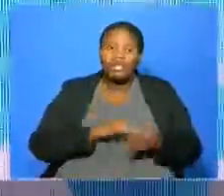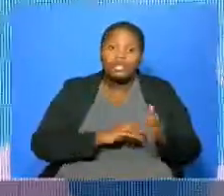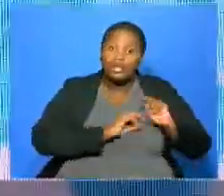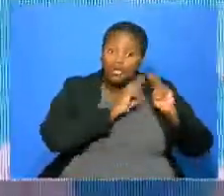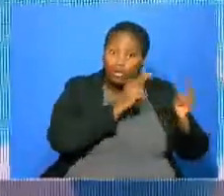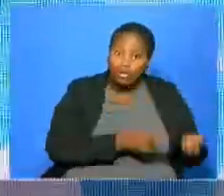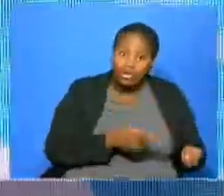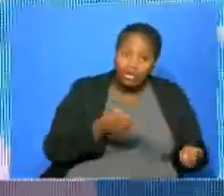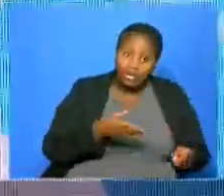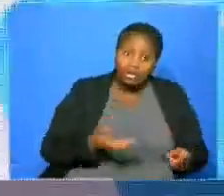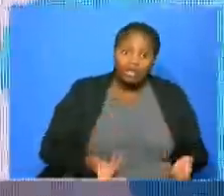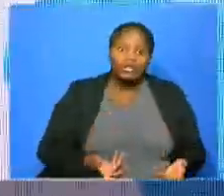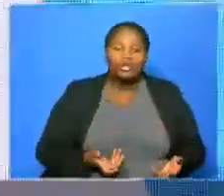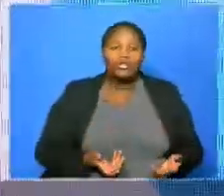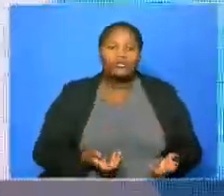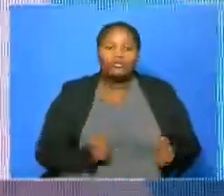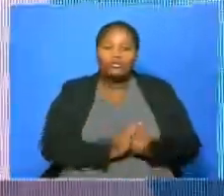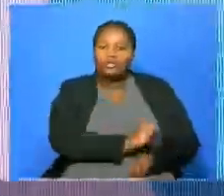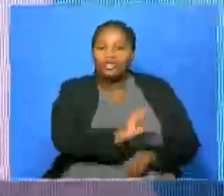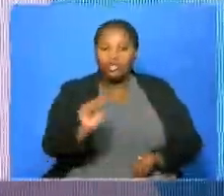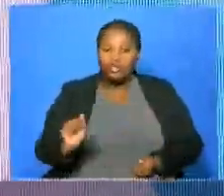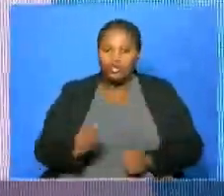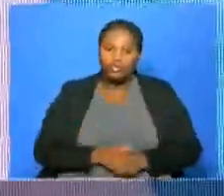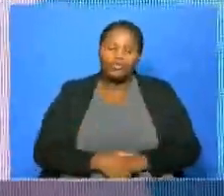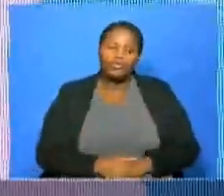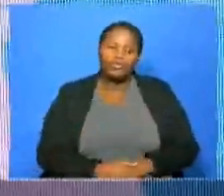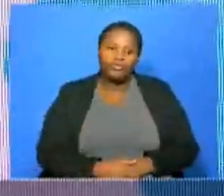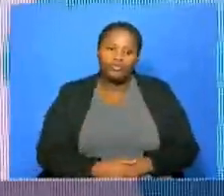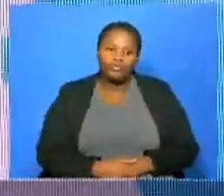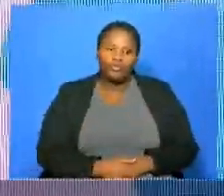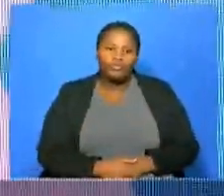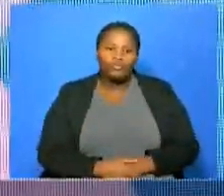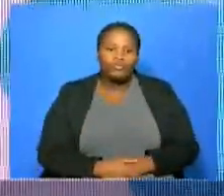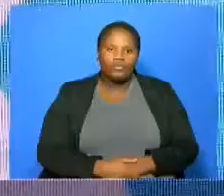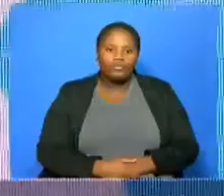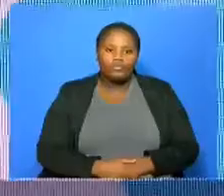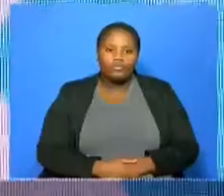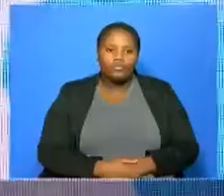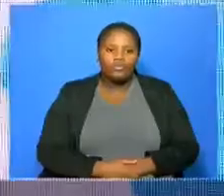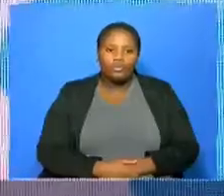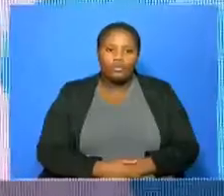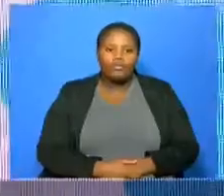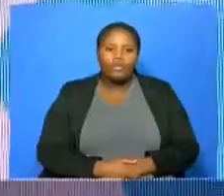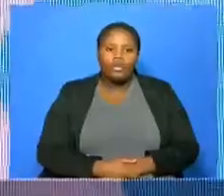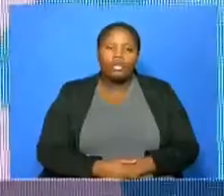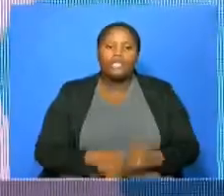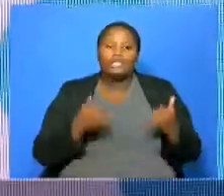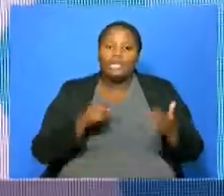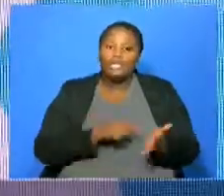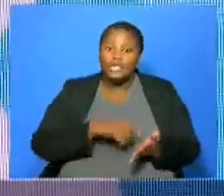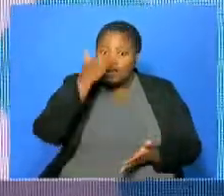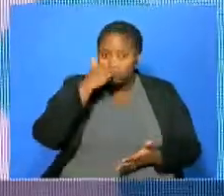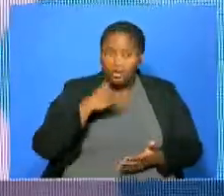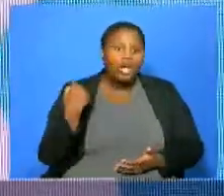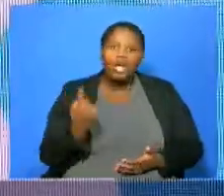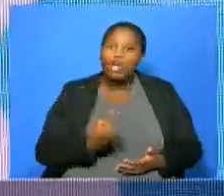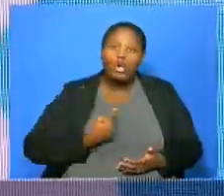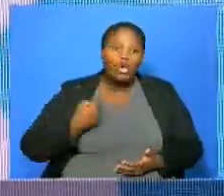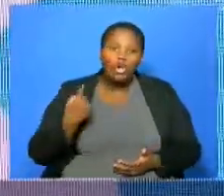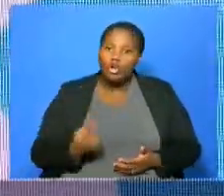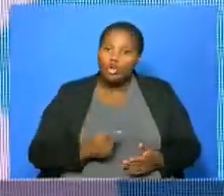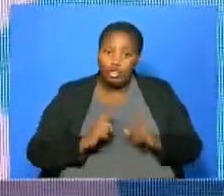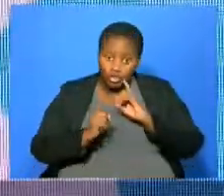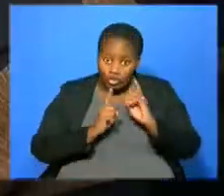and engagement with you for granted. Hence, our constant dialogue with you